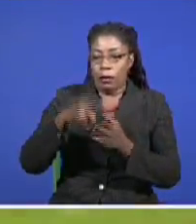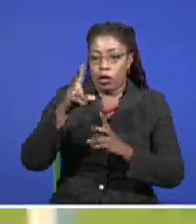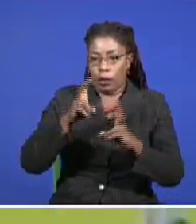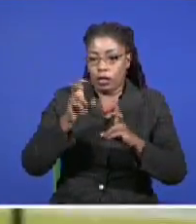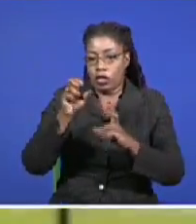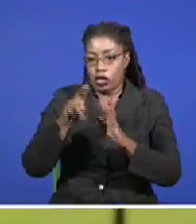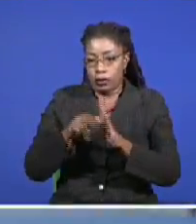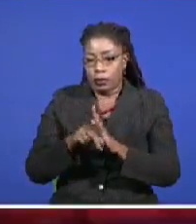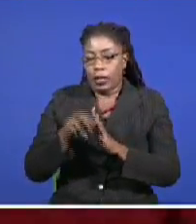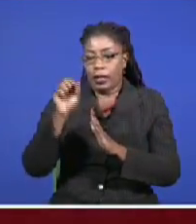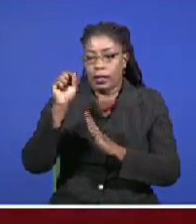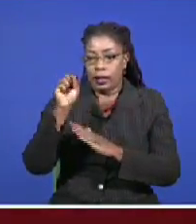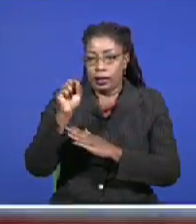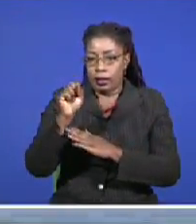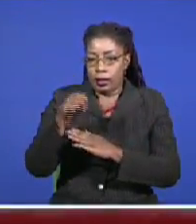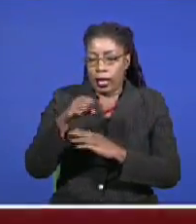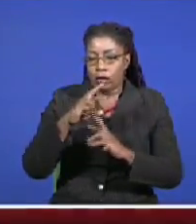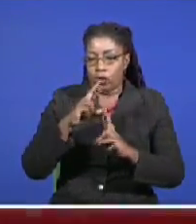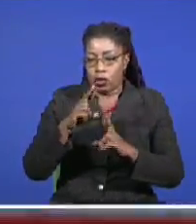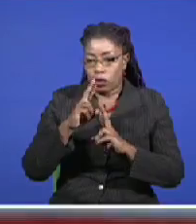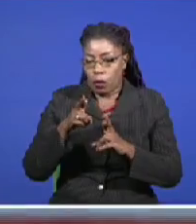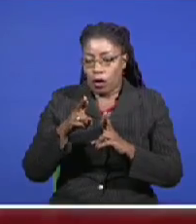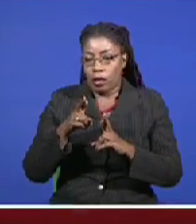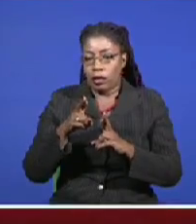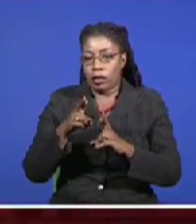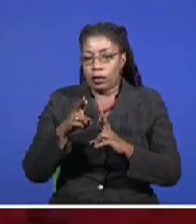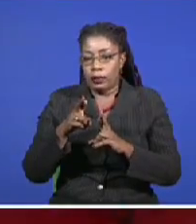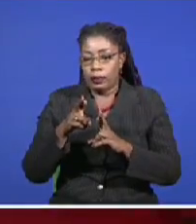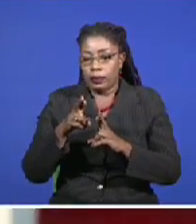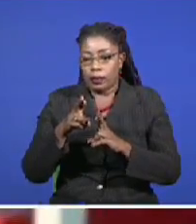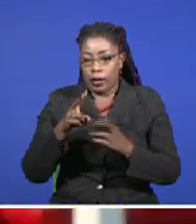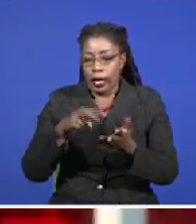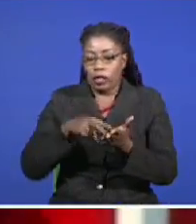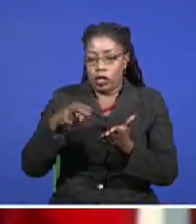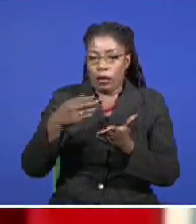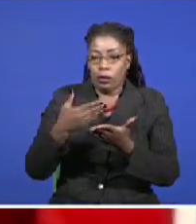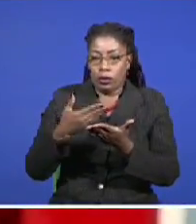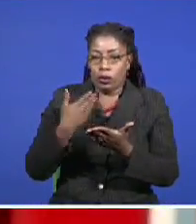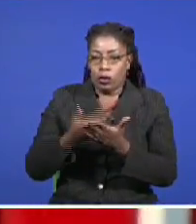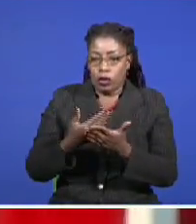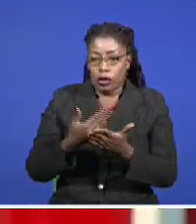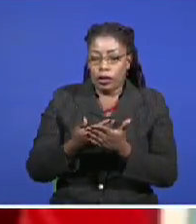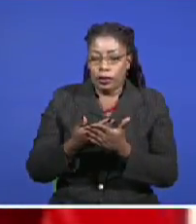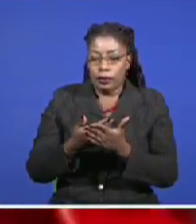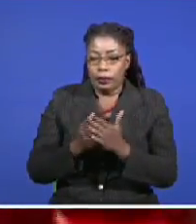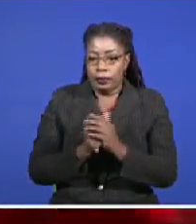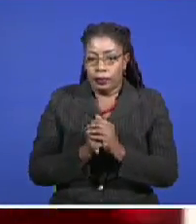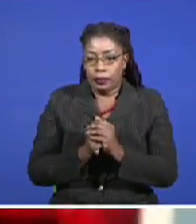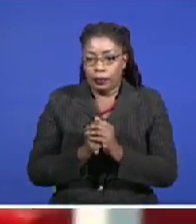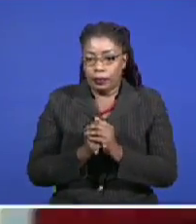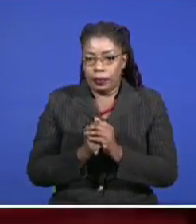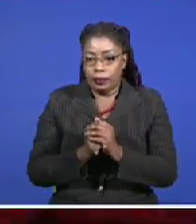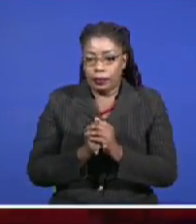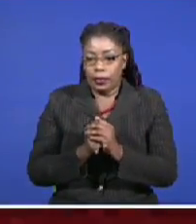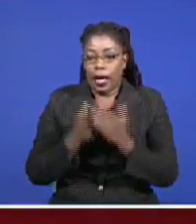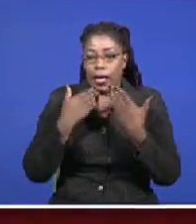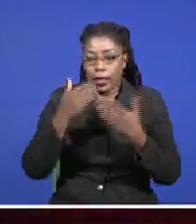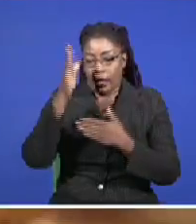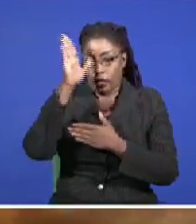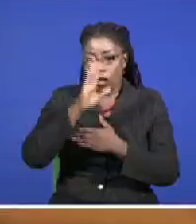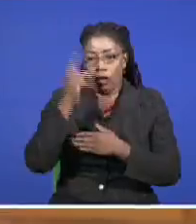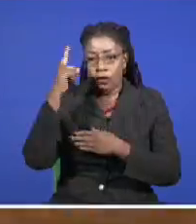Yeah, the main focus for me was just to come out here and win and jump a good height, and I believe I did that, and I just thank God for the